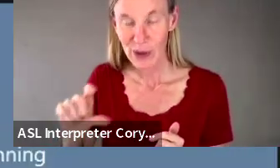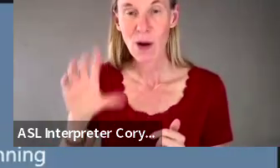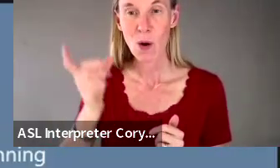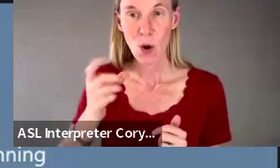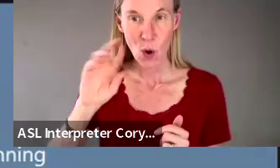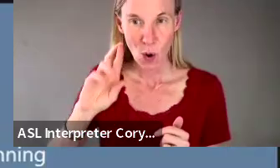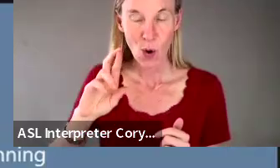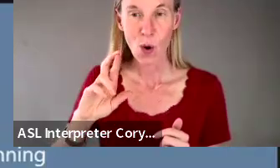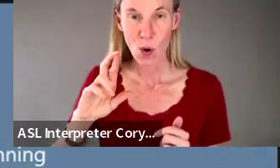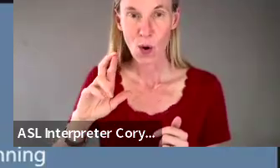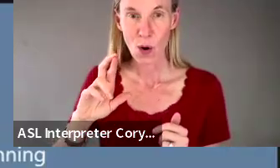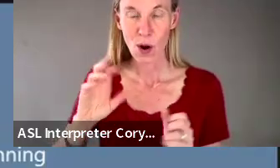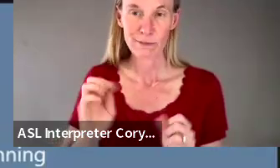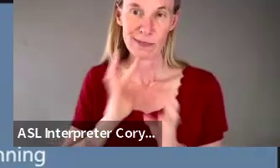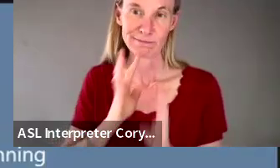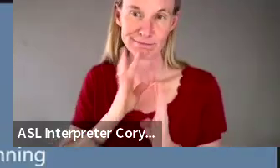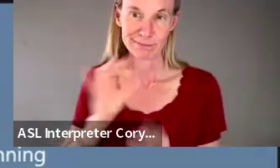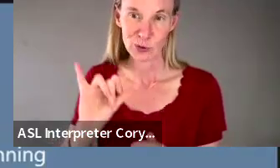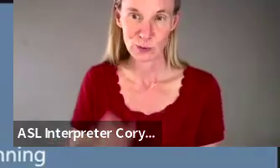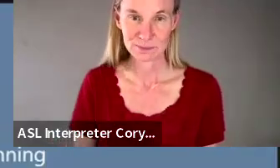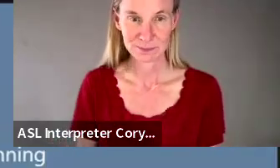disable audible scanning.